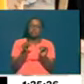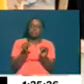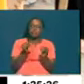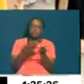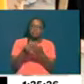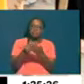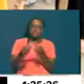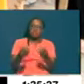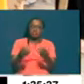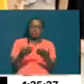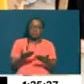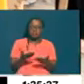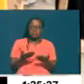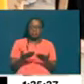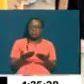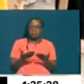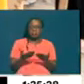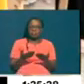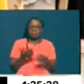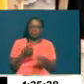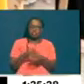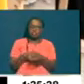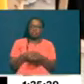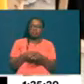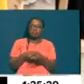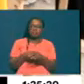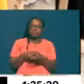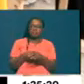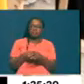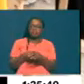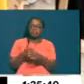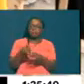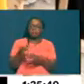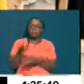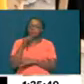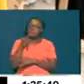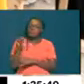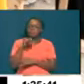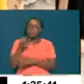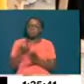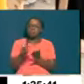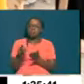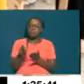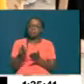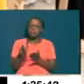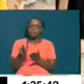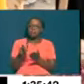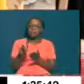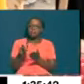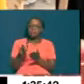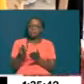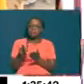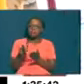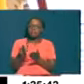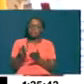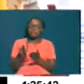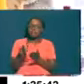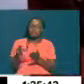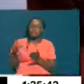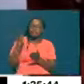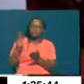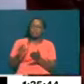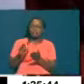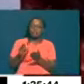zangu. Wakati nilikuja kuambia tenant wasiwe wakimulipa, ndiye alirudi akaenda kwa roya wake wakaniandikia hii